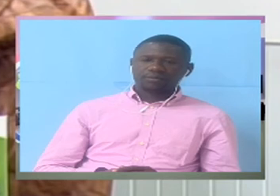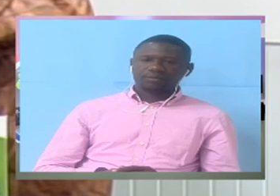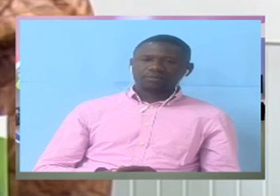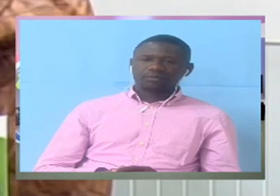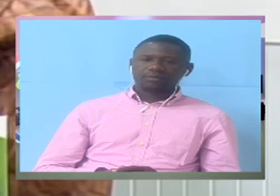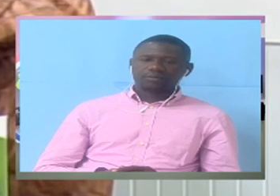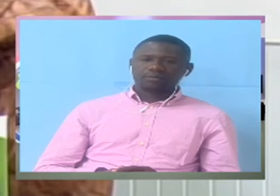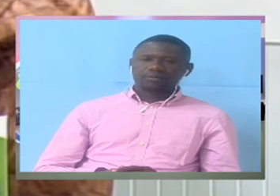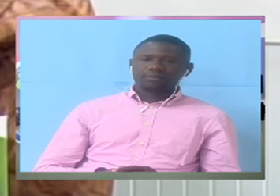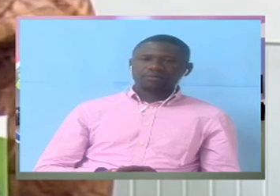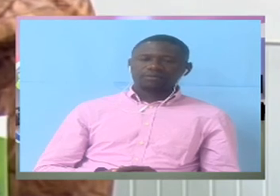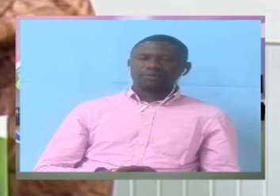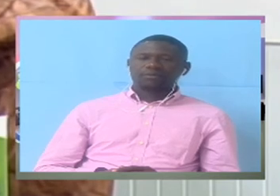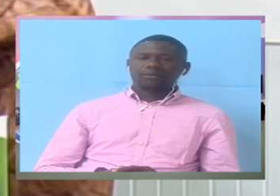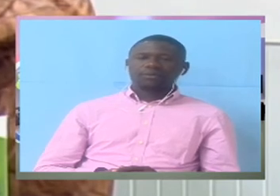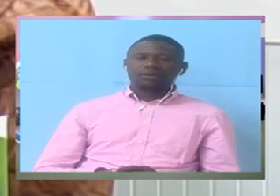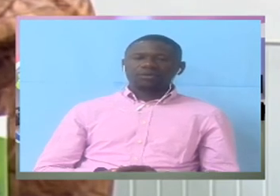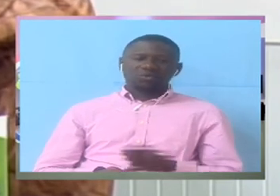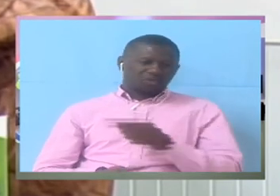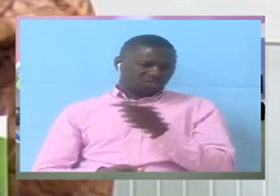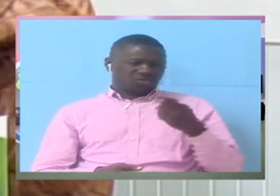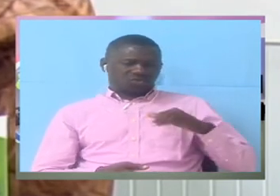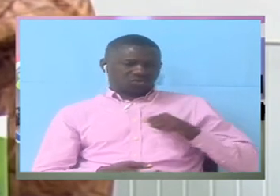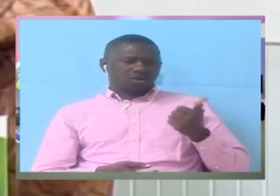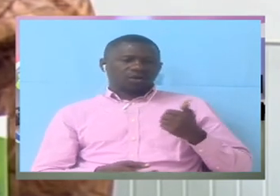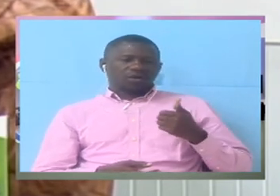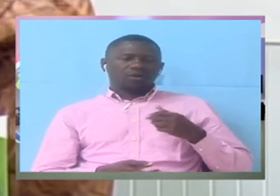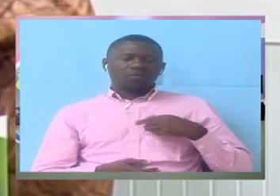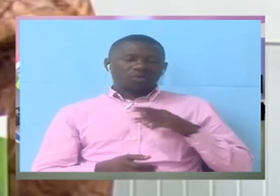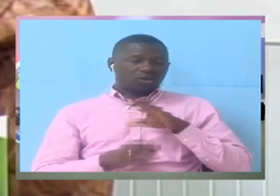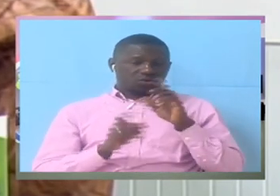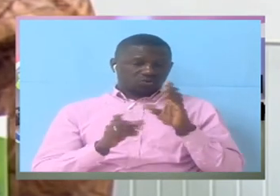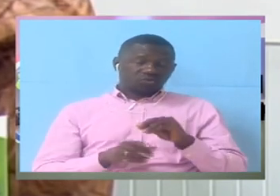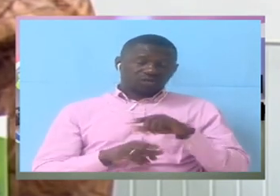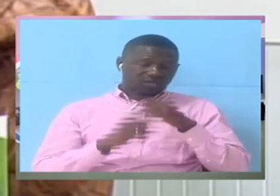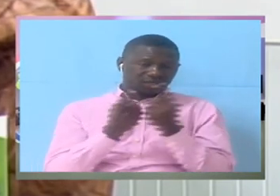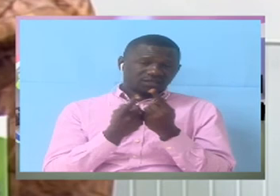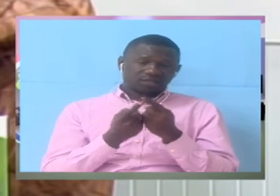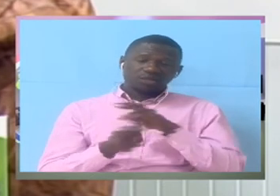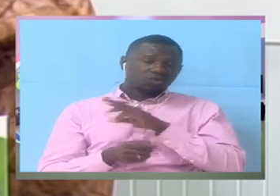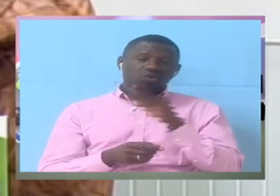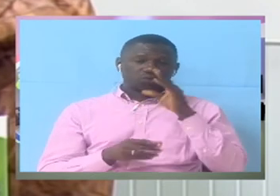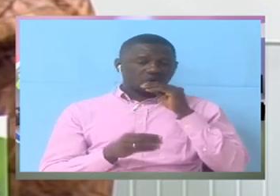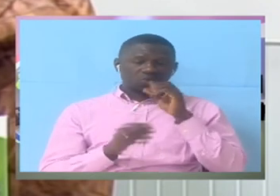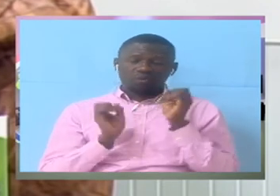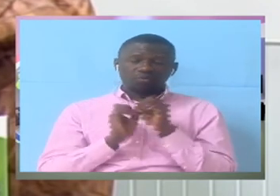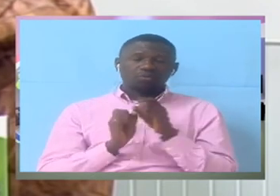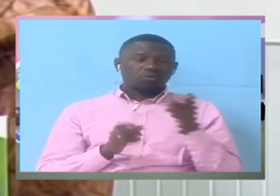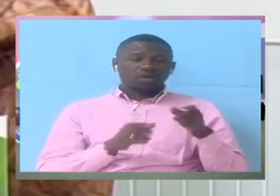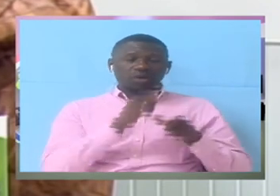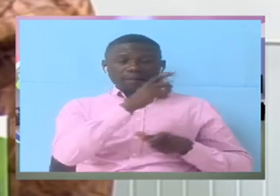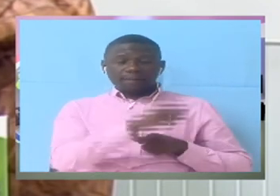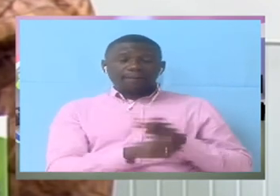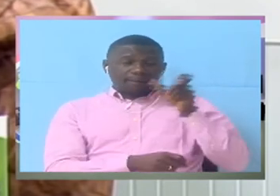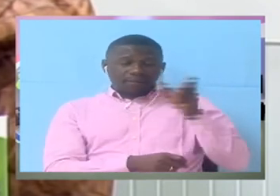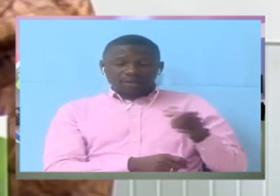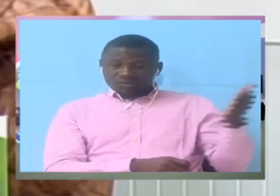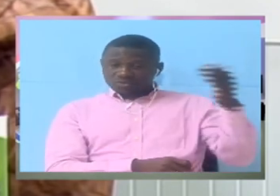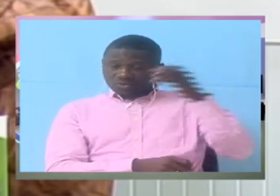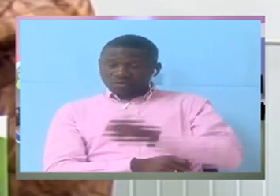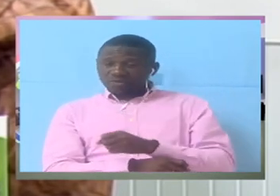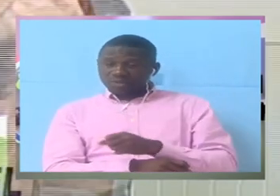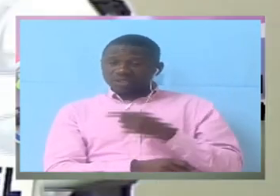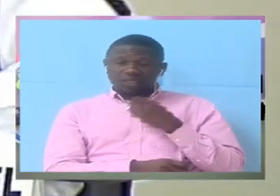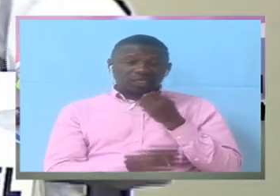ra ka fola ali ko shi. You know these other ones, when they are doing their things, they don't talk. But when he comes, he tells them to beat him. Ta